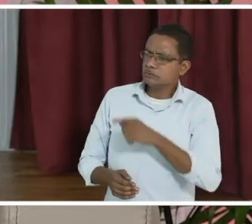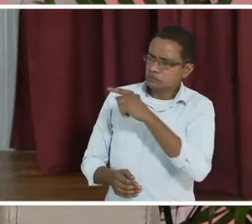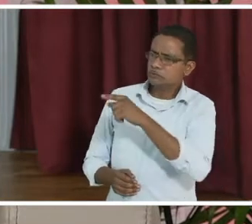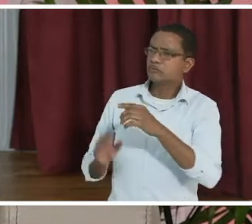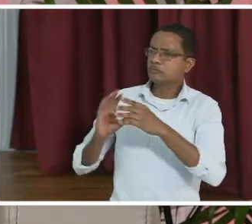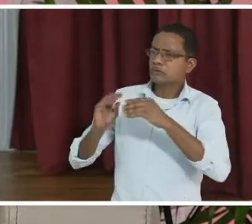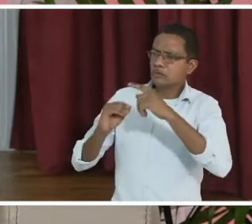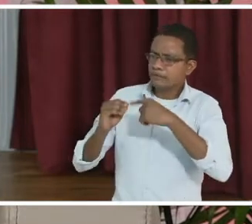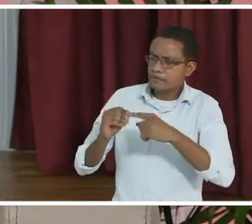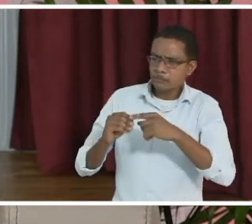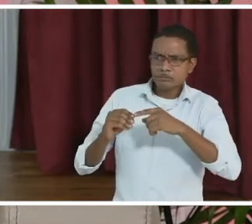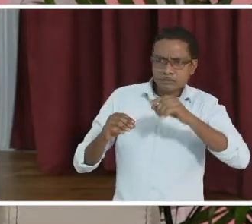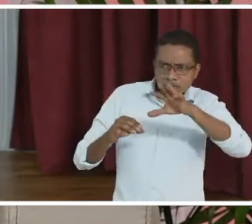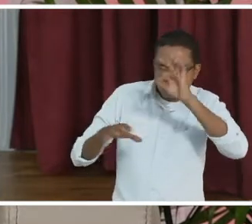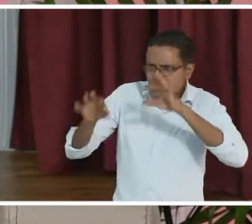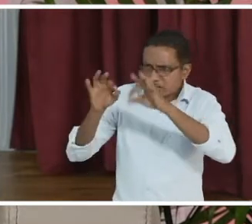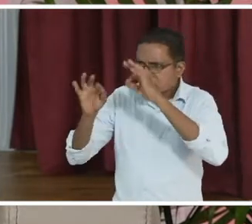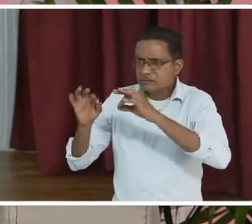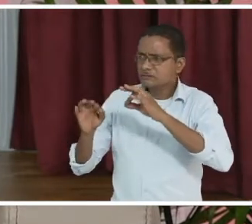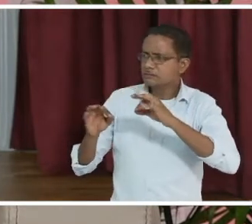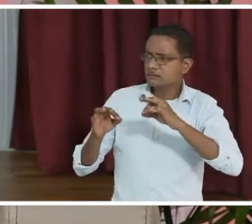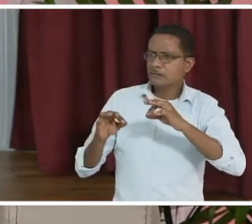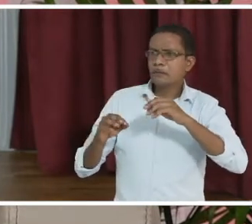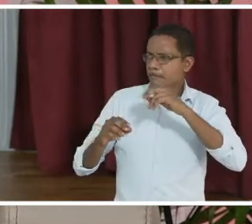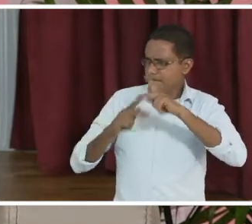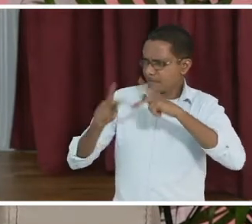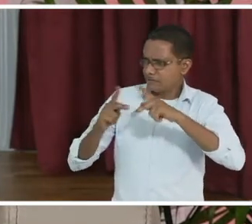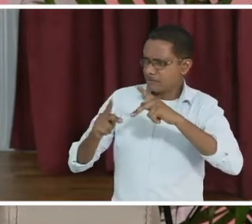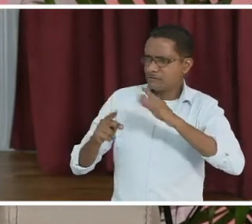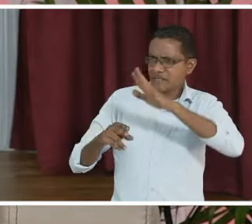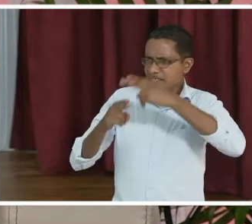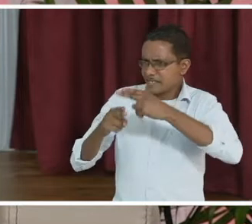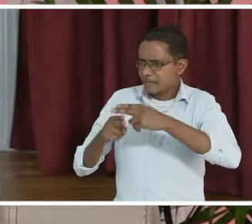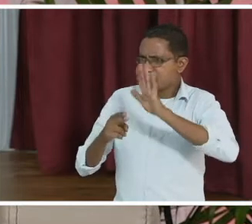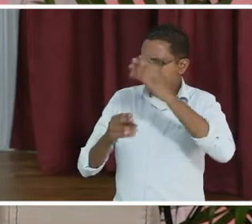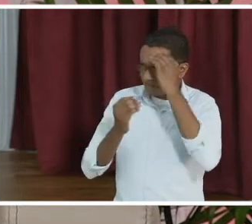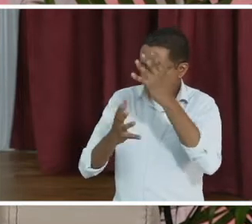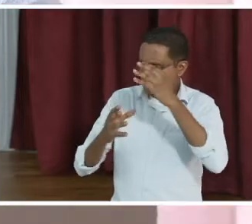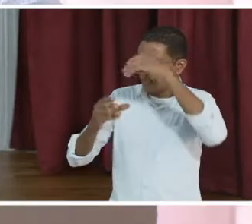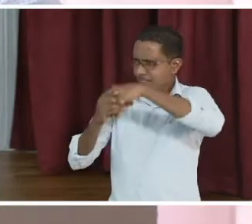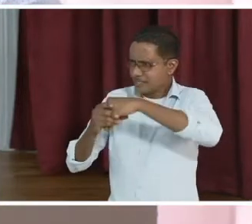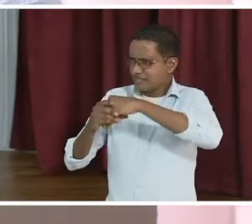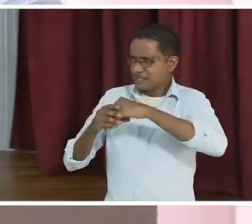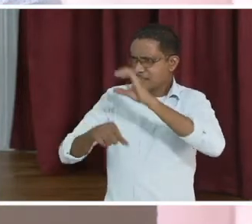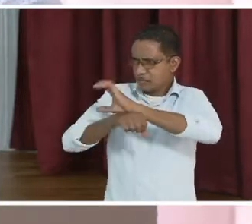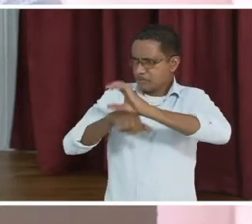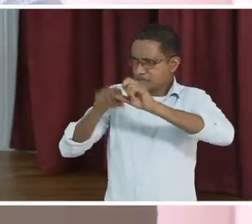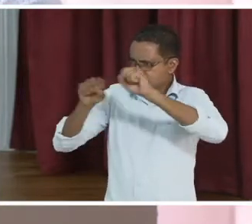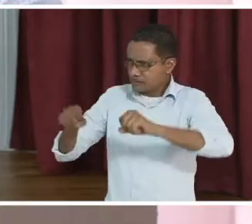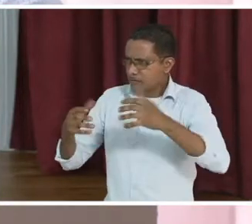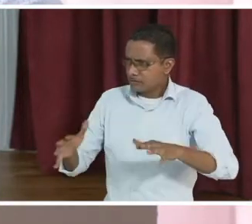is persons who are already in the system being selected, being screened moving Once your forward. application is registered and you get